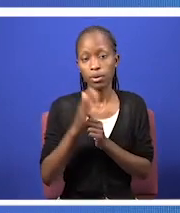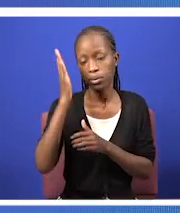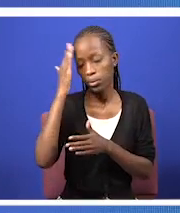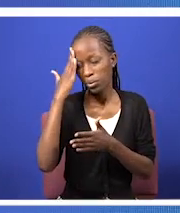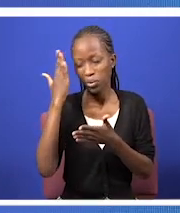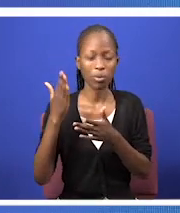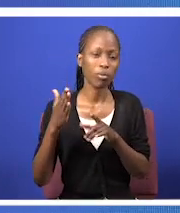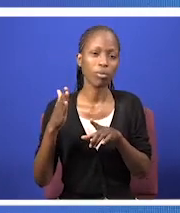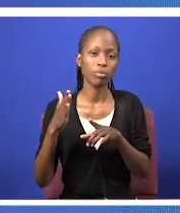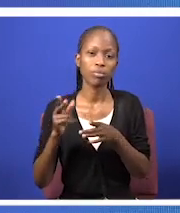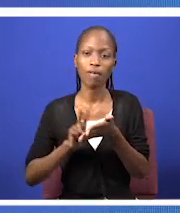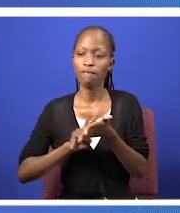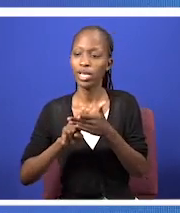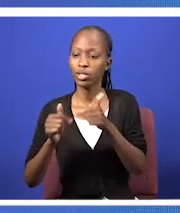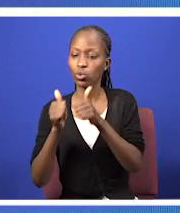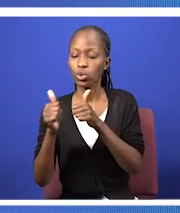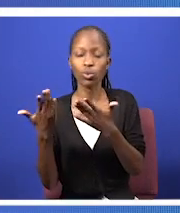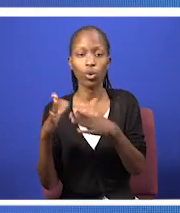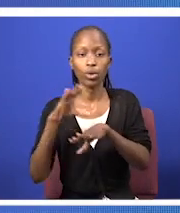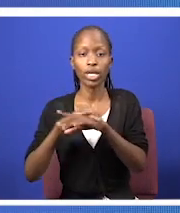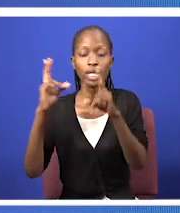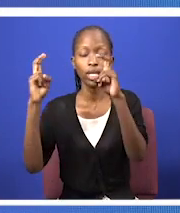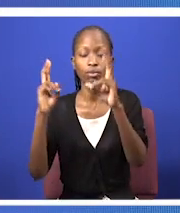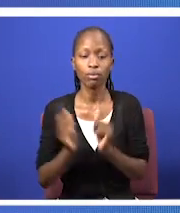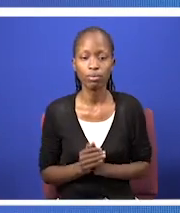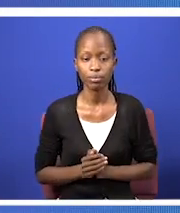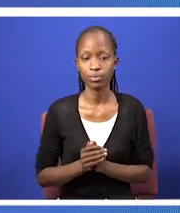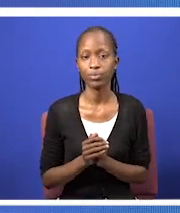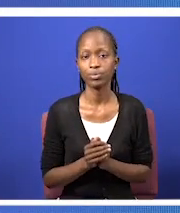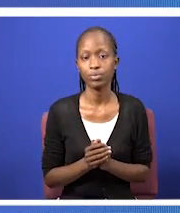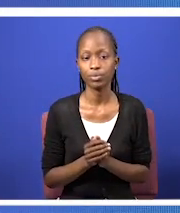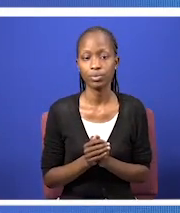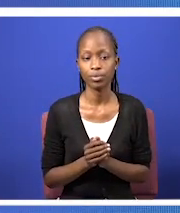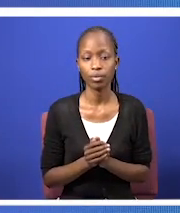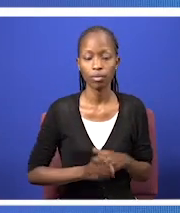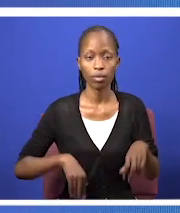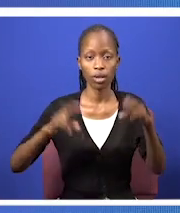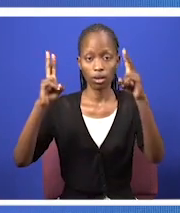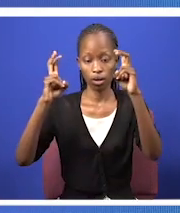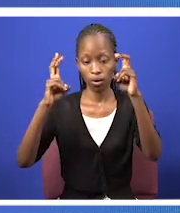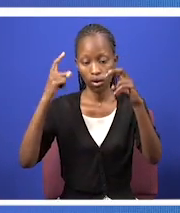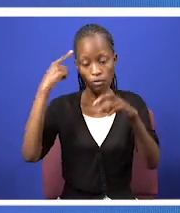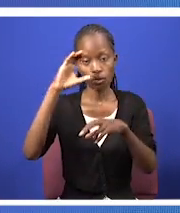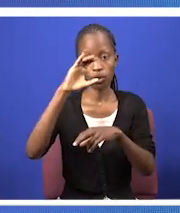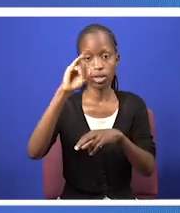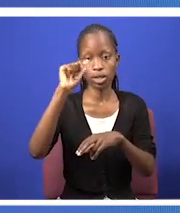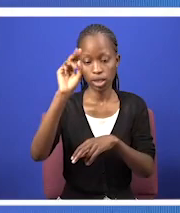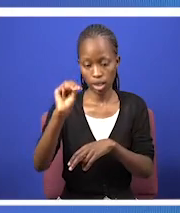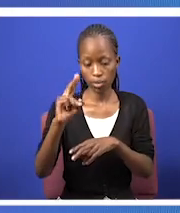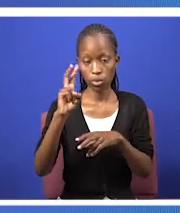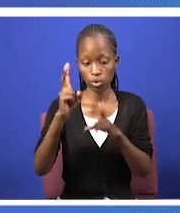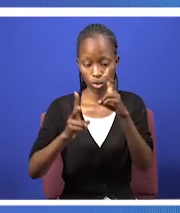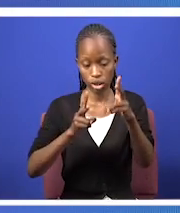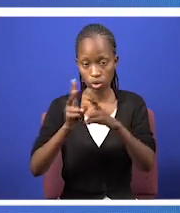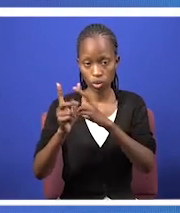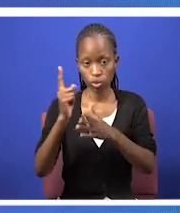very quickly where we get that text from in a few moments when we look at the word together. Our theme for Christ is the Answer